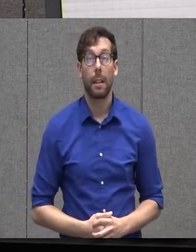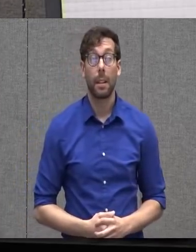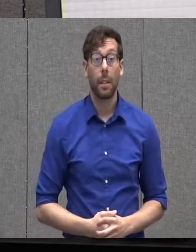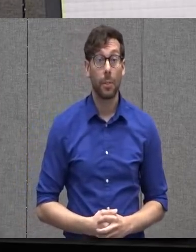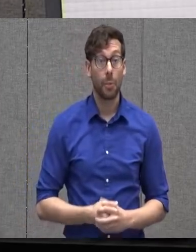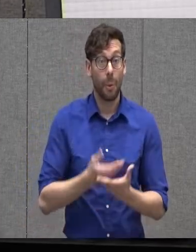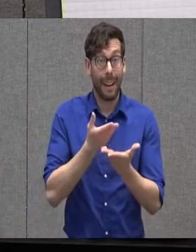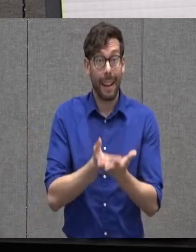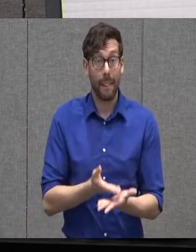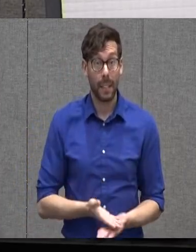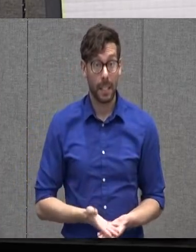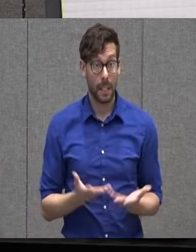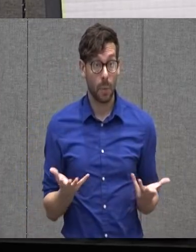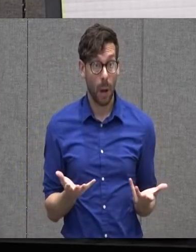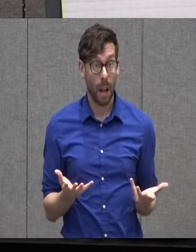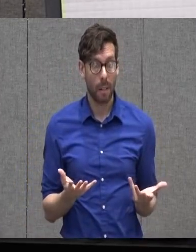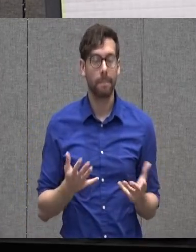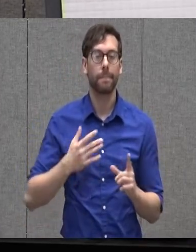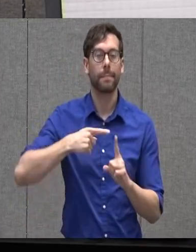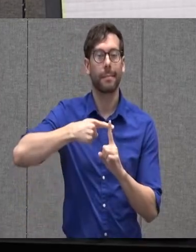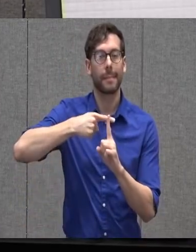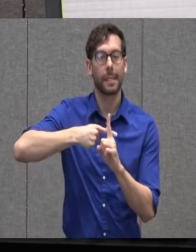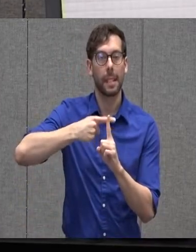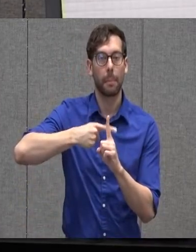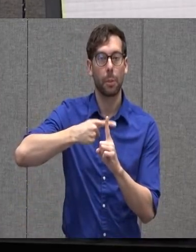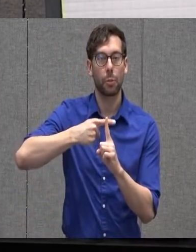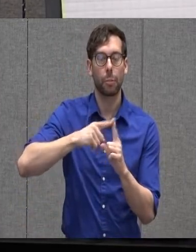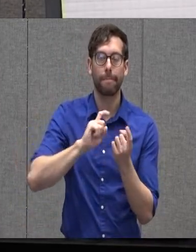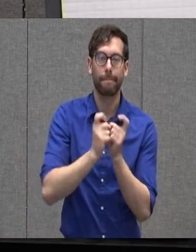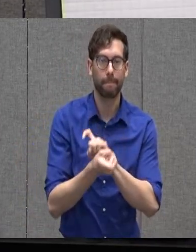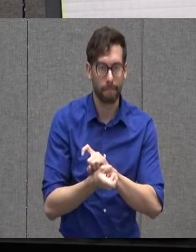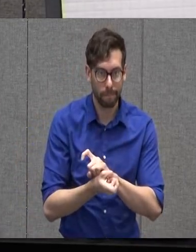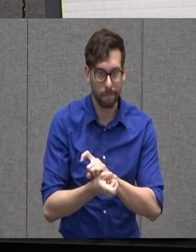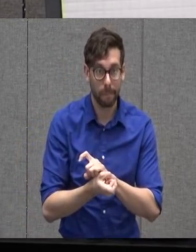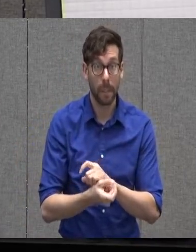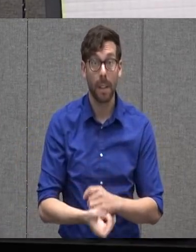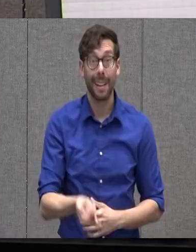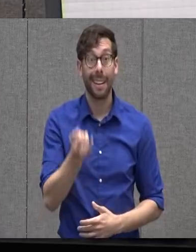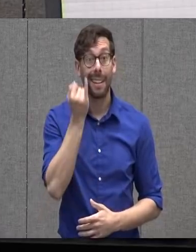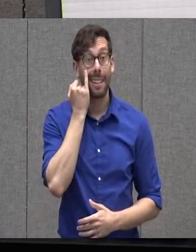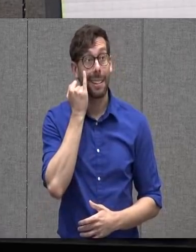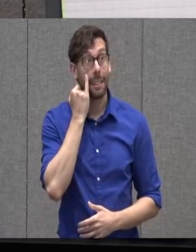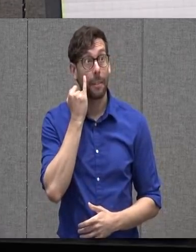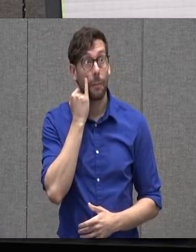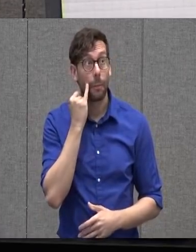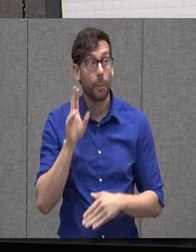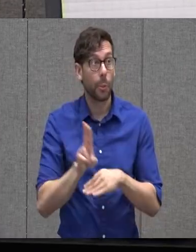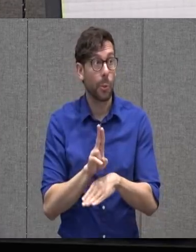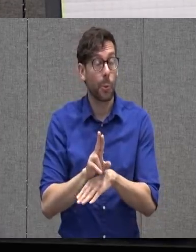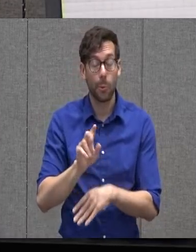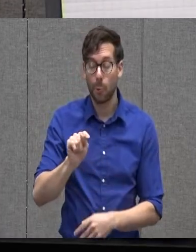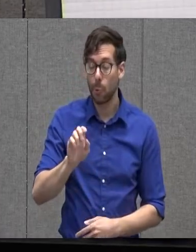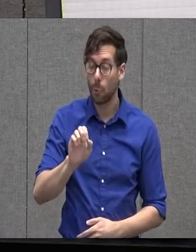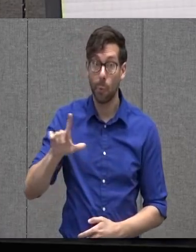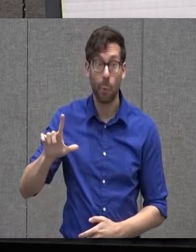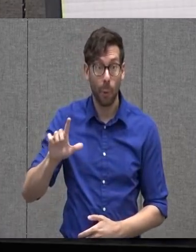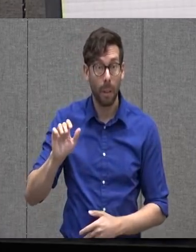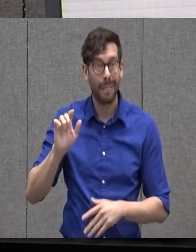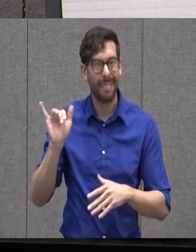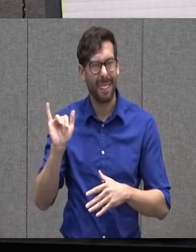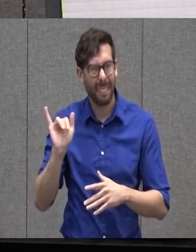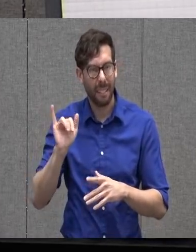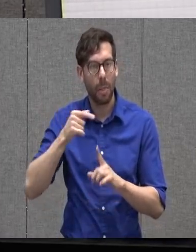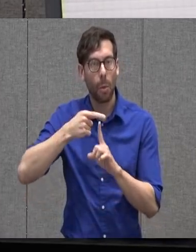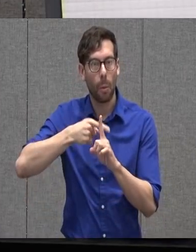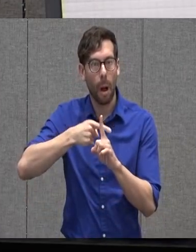is that there's a change in temperature. And if we had tools like a thermometer, we could measure the temperature. But if